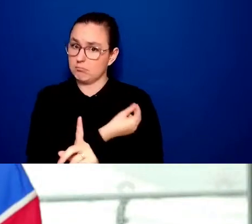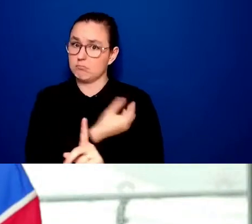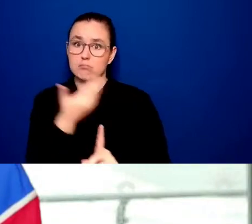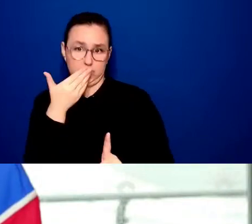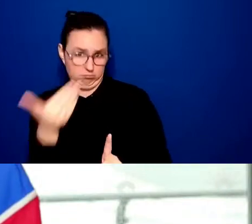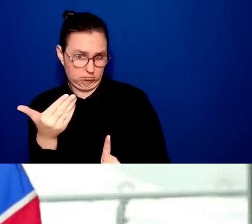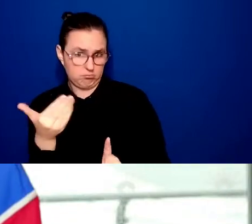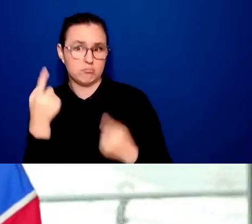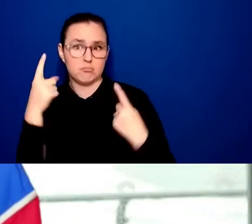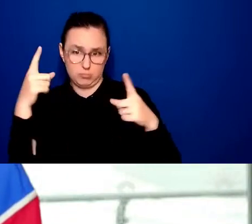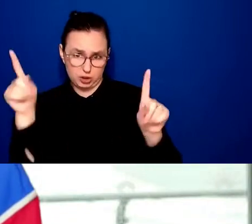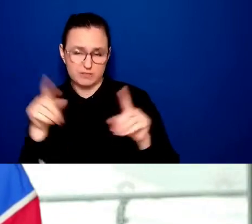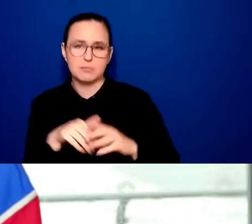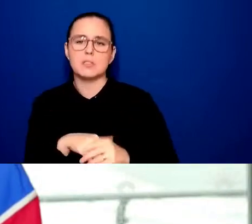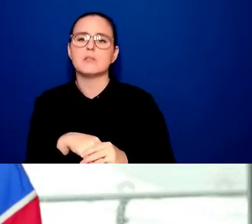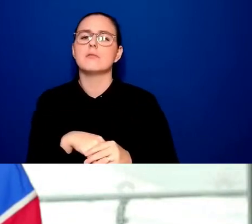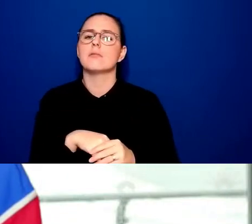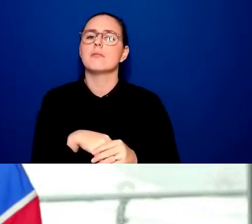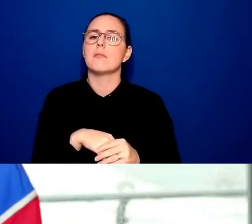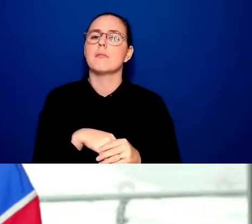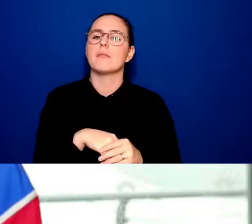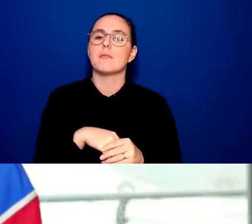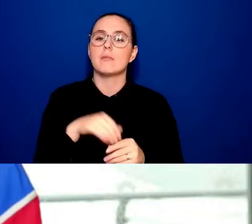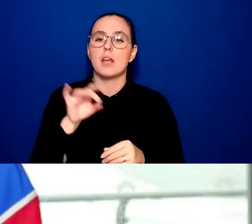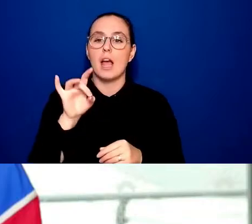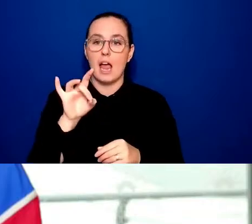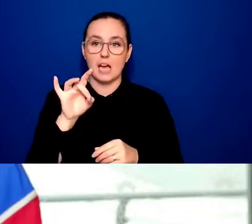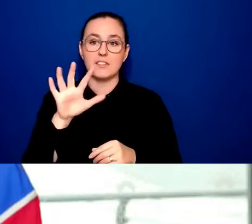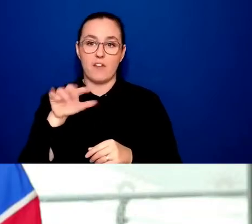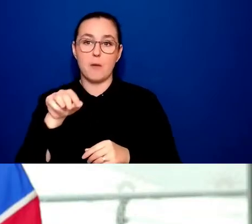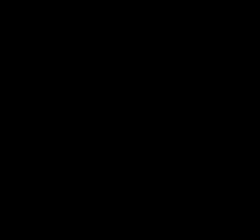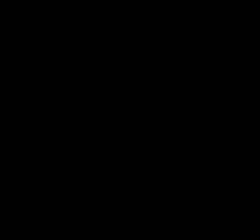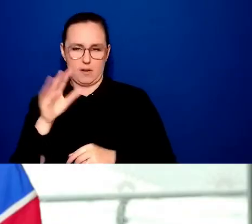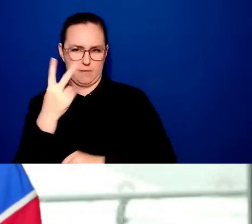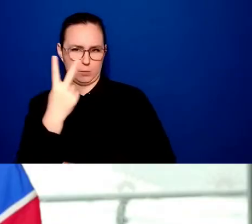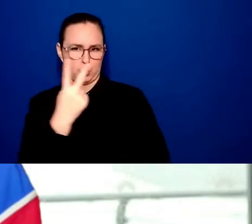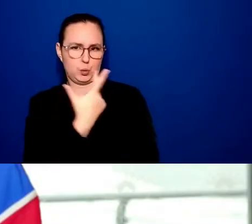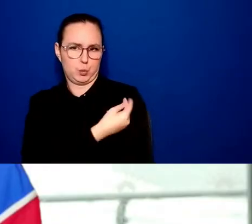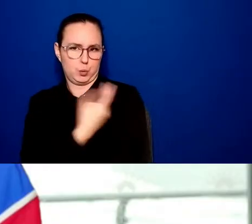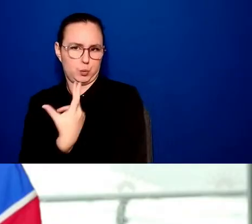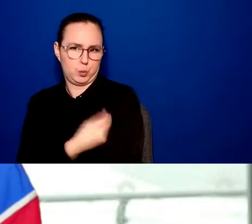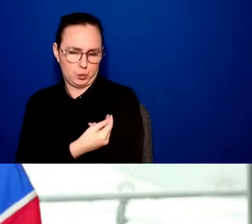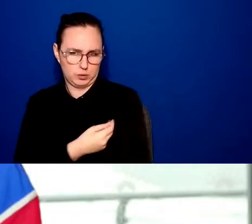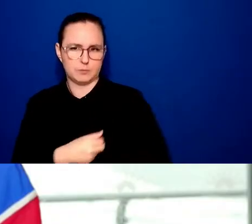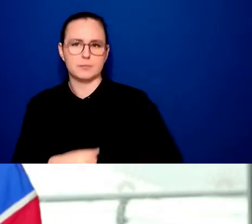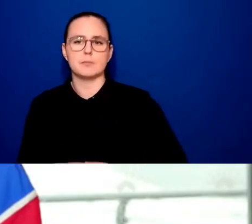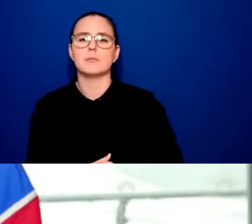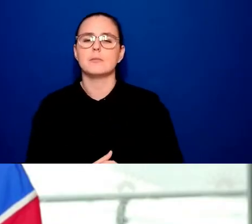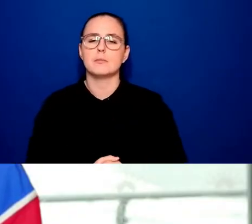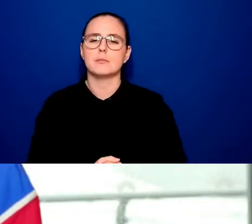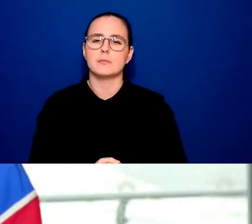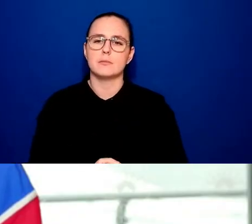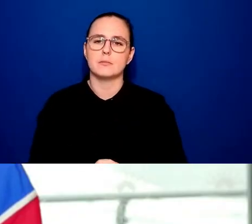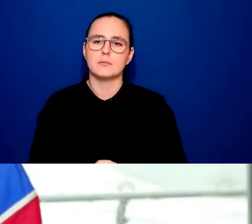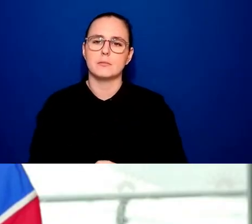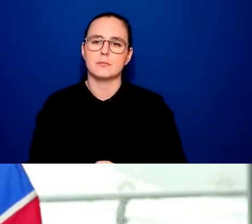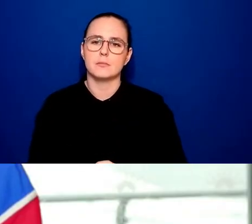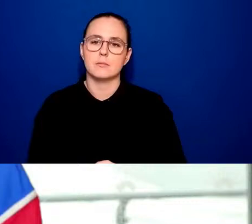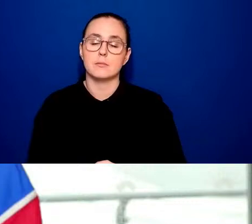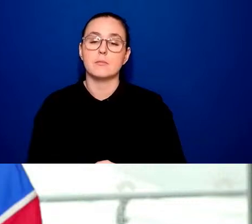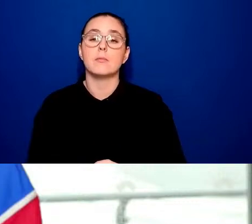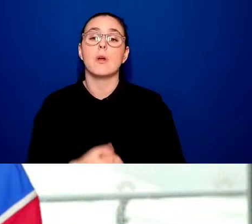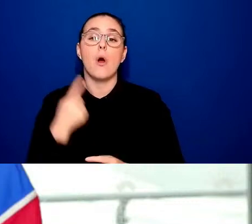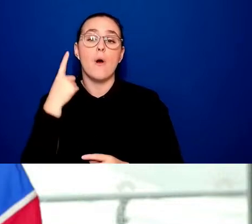in the world. 80.5% are fully vaccinated, meaning they've received 2 doses of a COVID-19 vaccine. For adults,